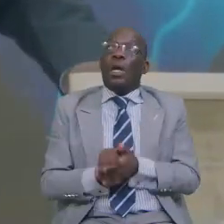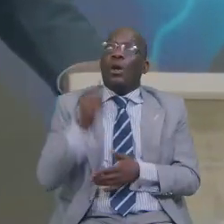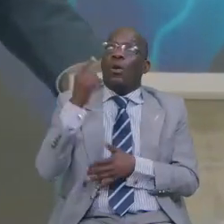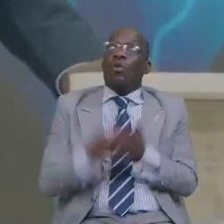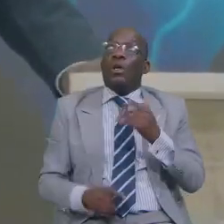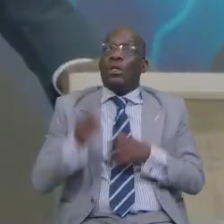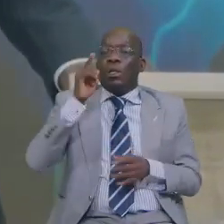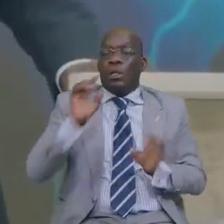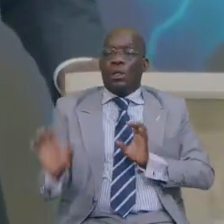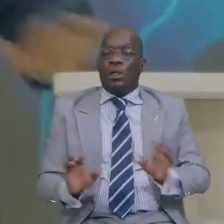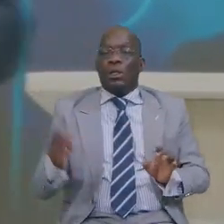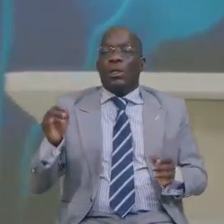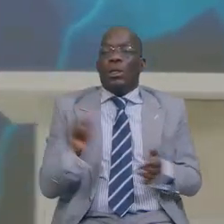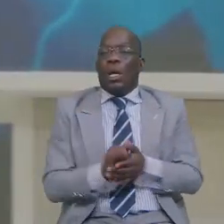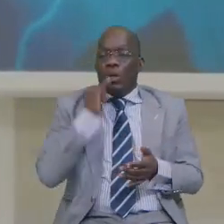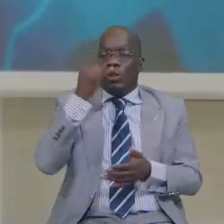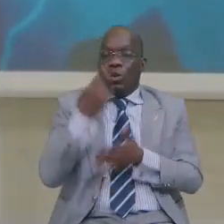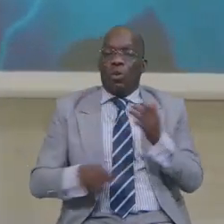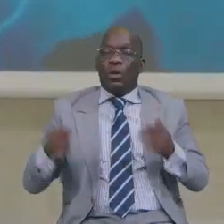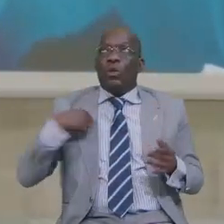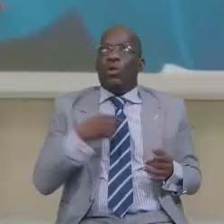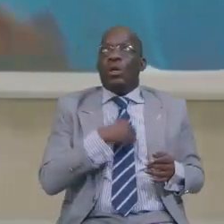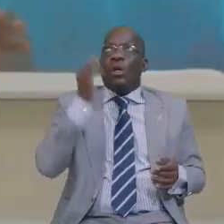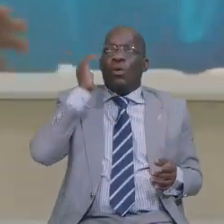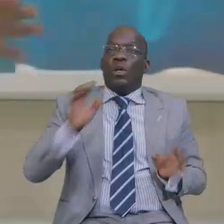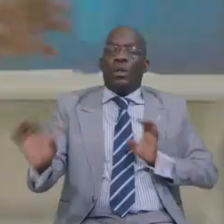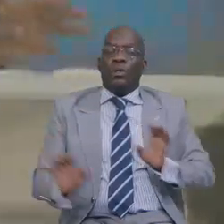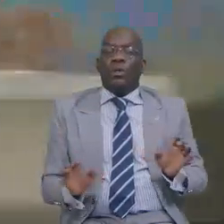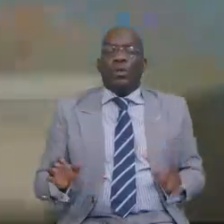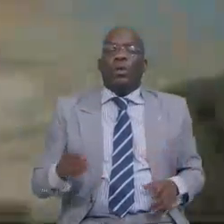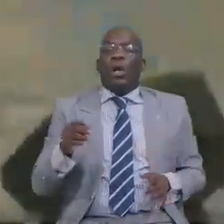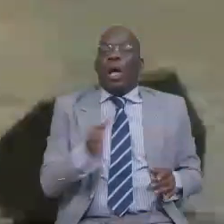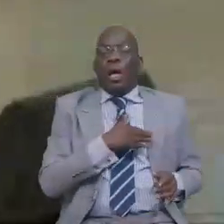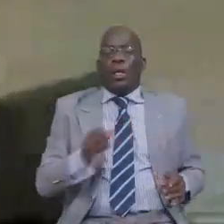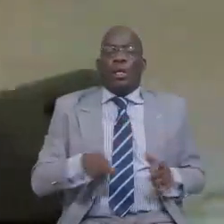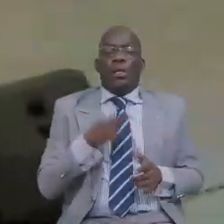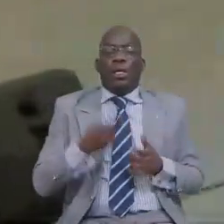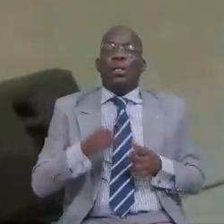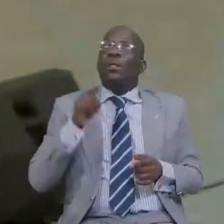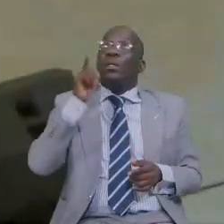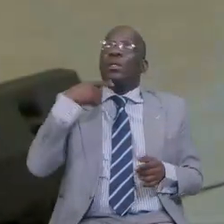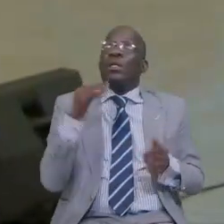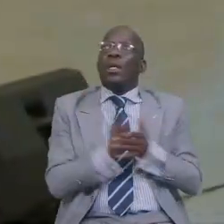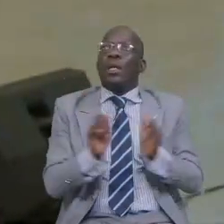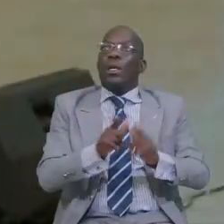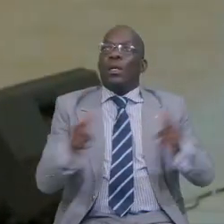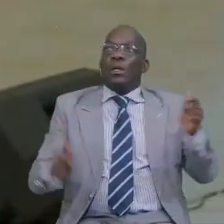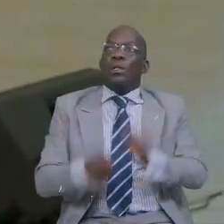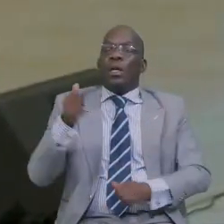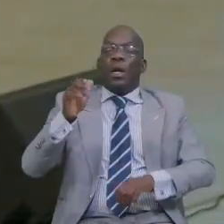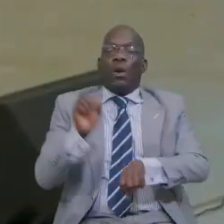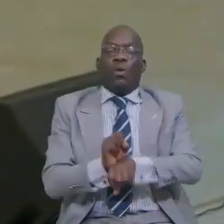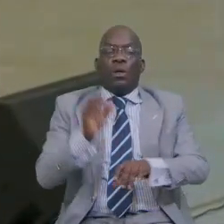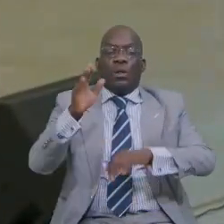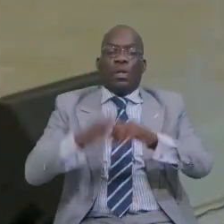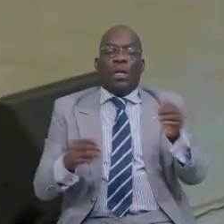we will do. And then it says, and greater works than these shall he do.